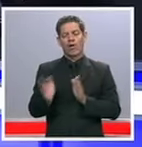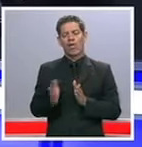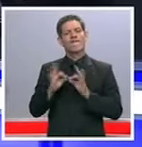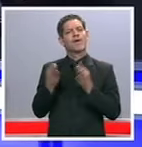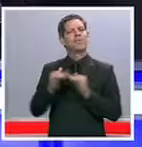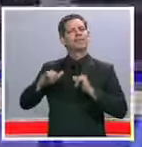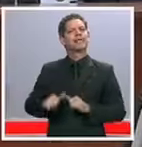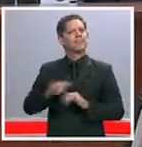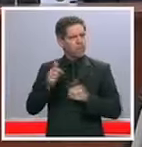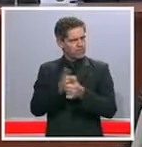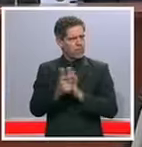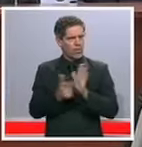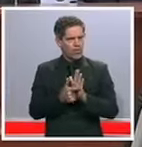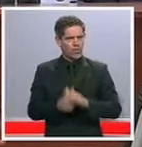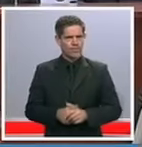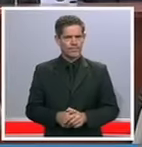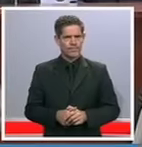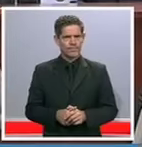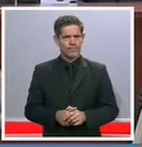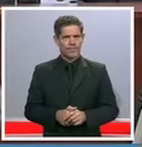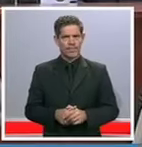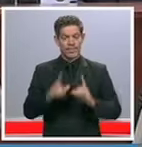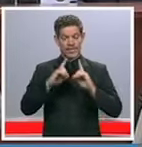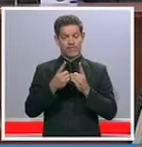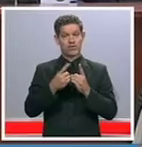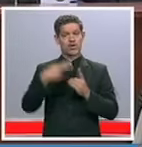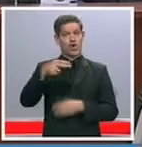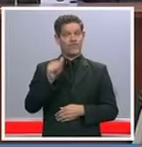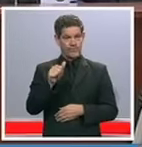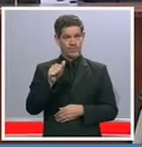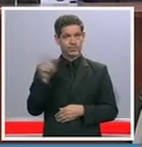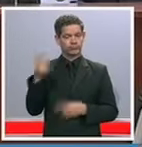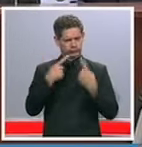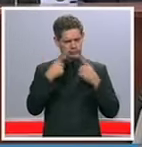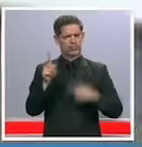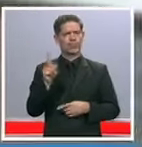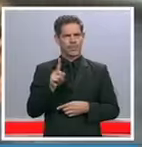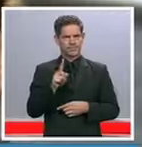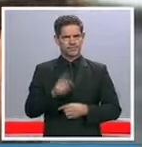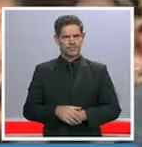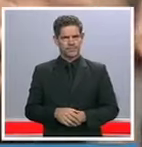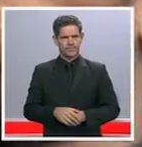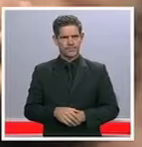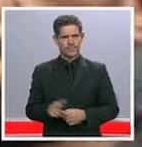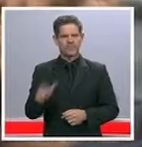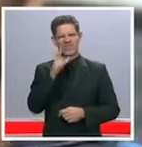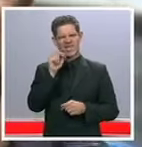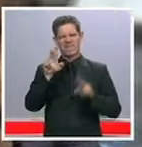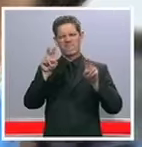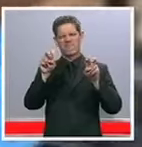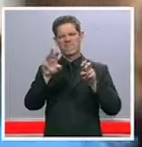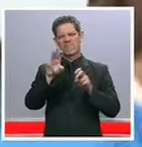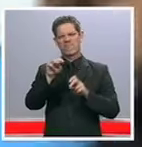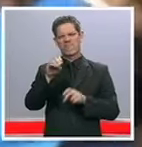illegally. The Department of Home Affairs has set the record straight about Yasin Bey, aka Dante